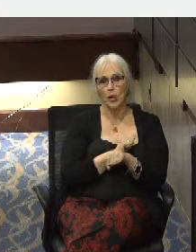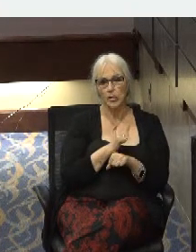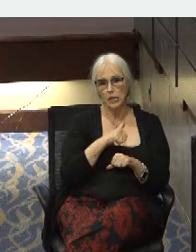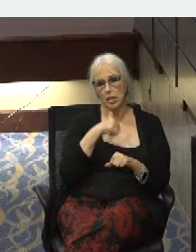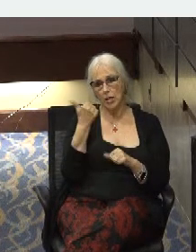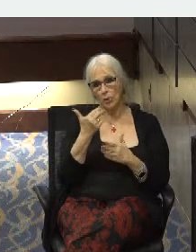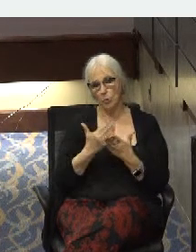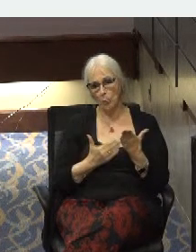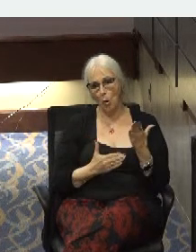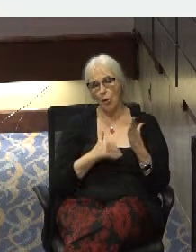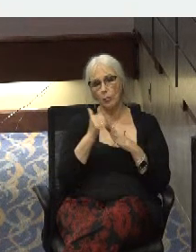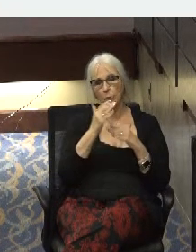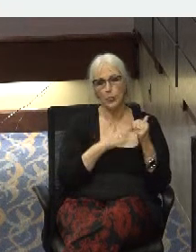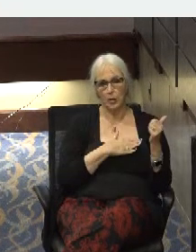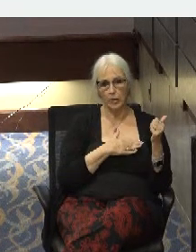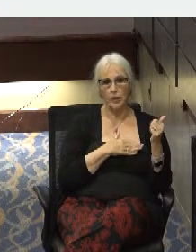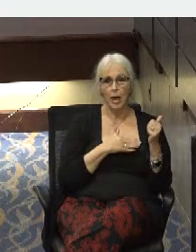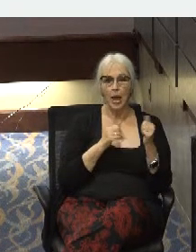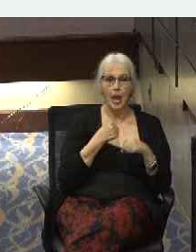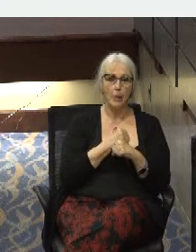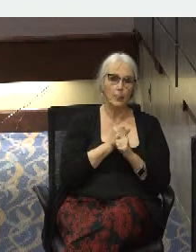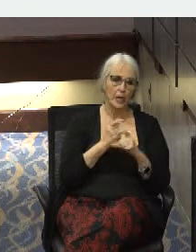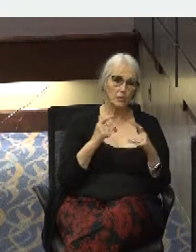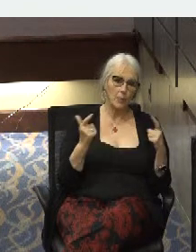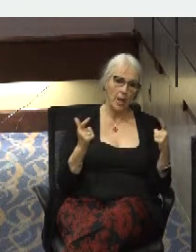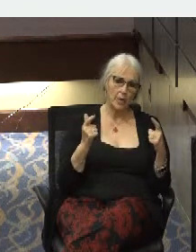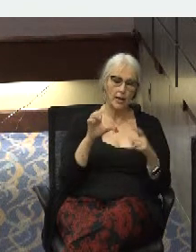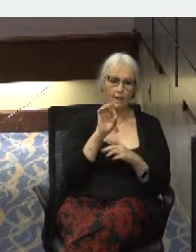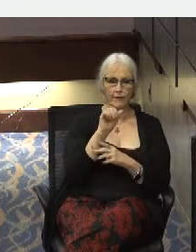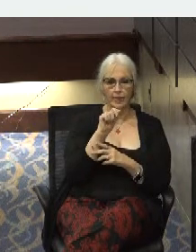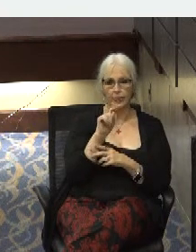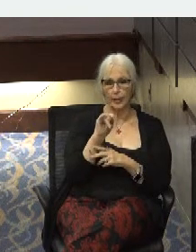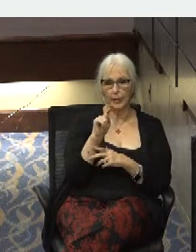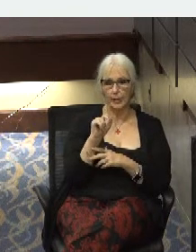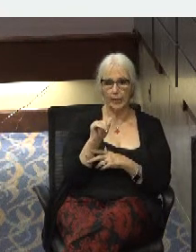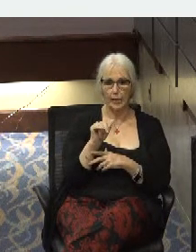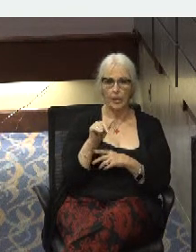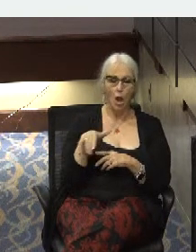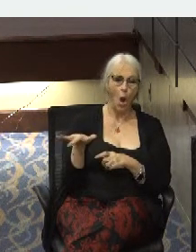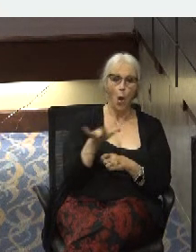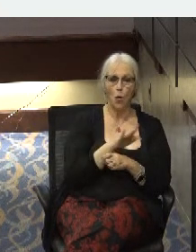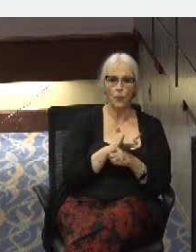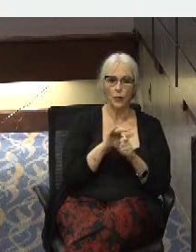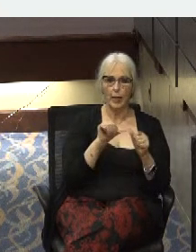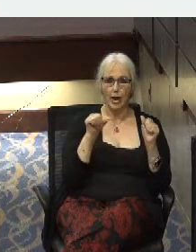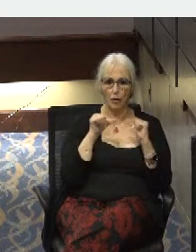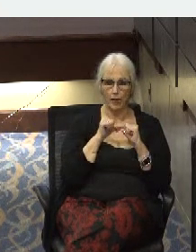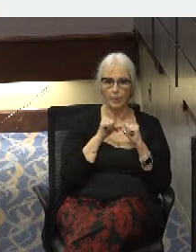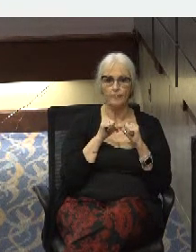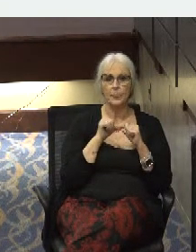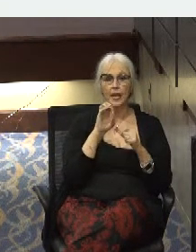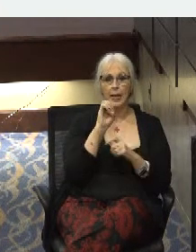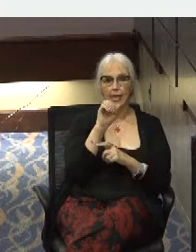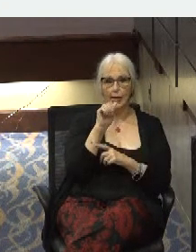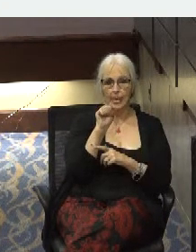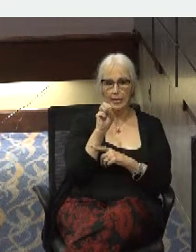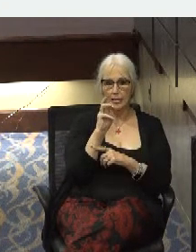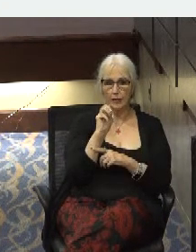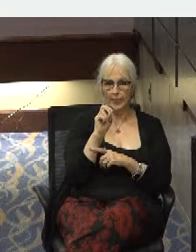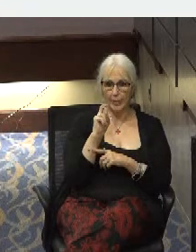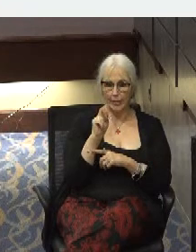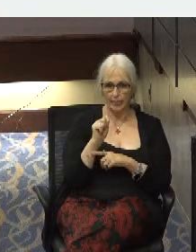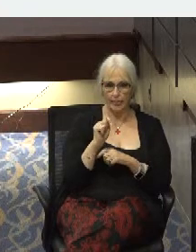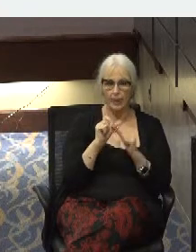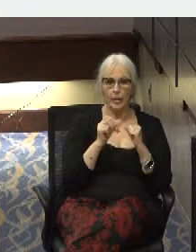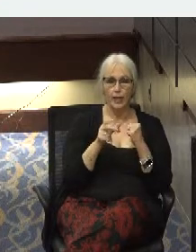building, and then expanding the facilities over this area. The easement was retained by